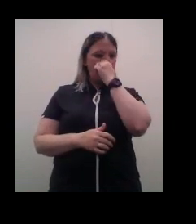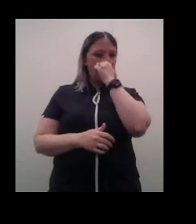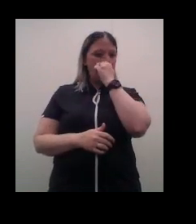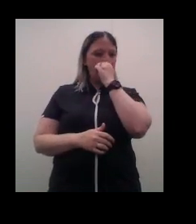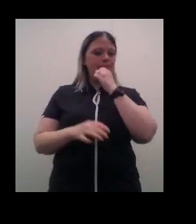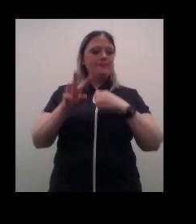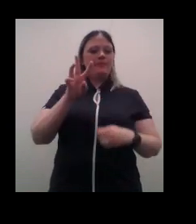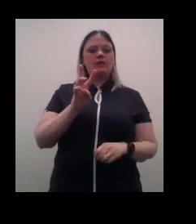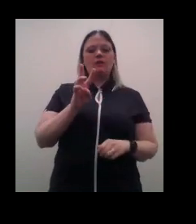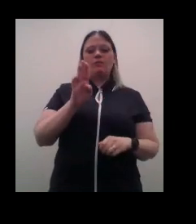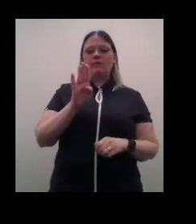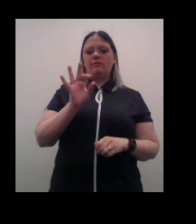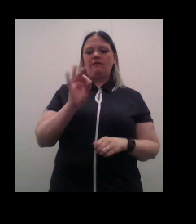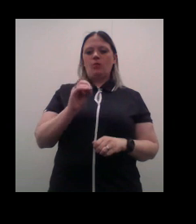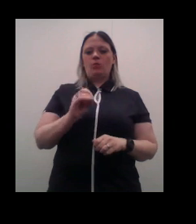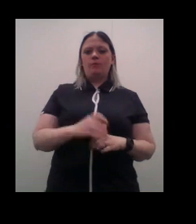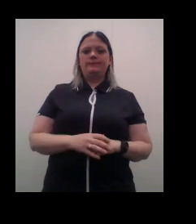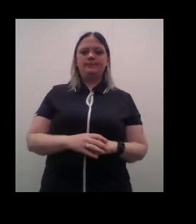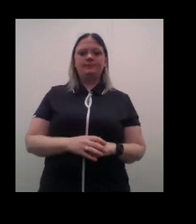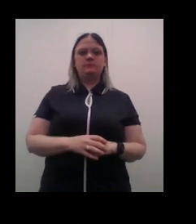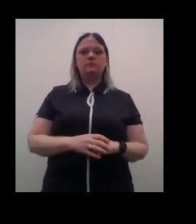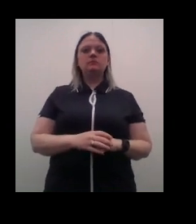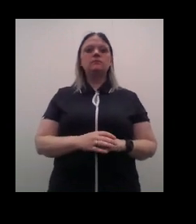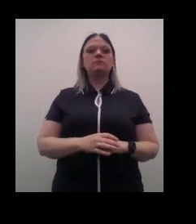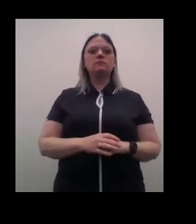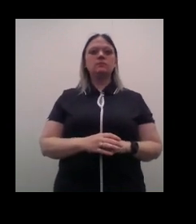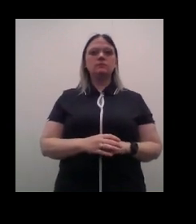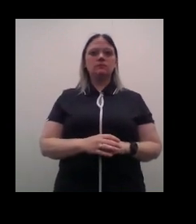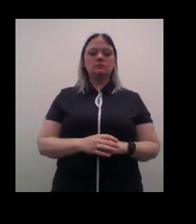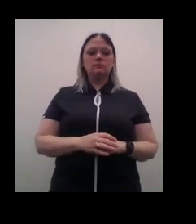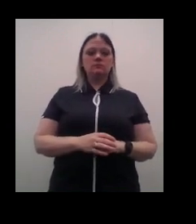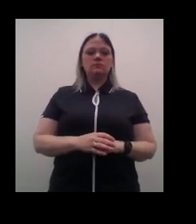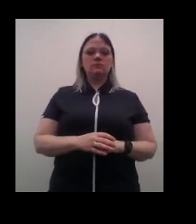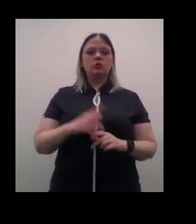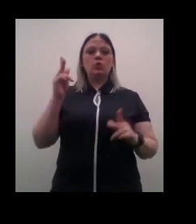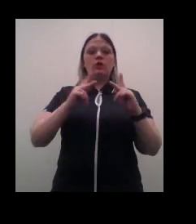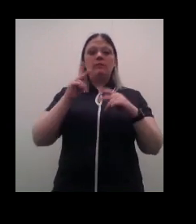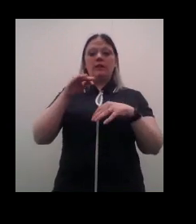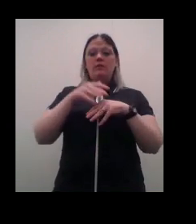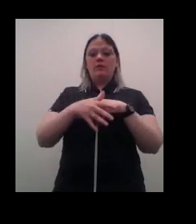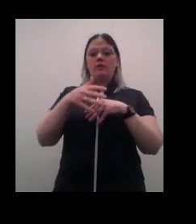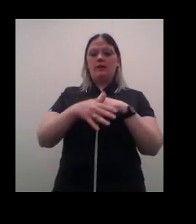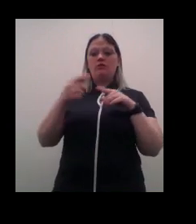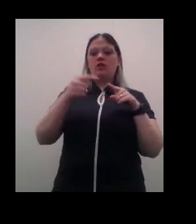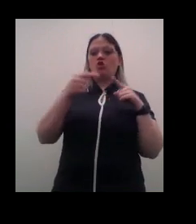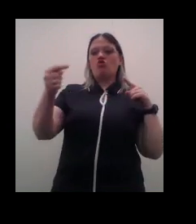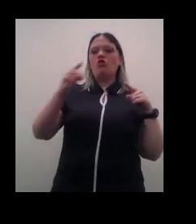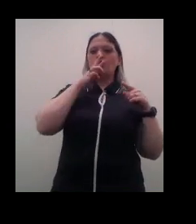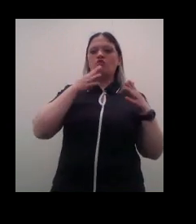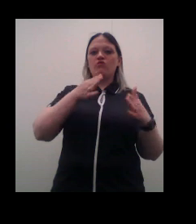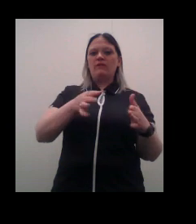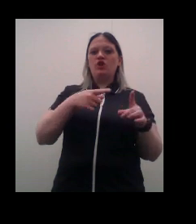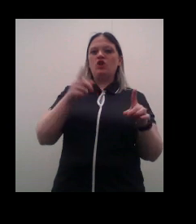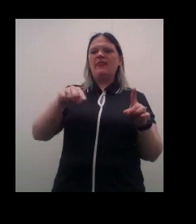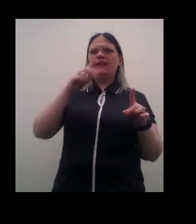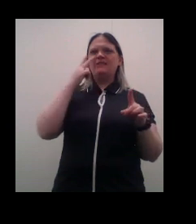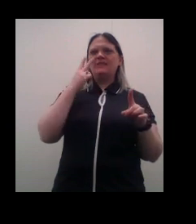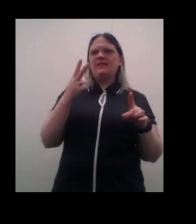from WBFO. Yeah, the people in Niagara region across the river have said they've been seeing